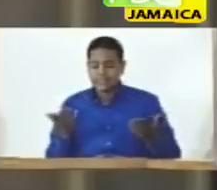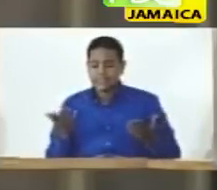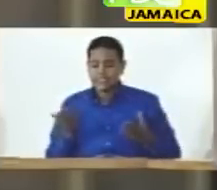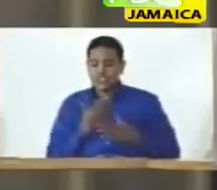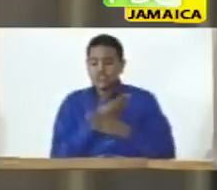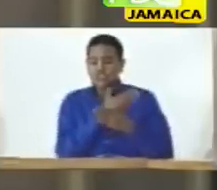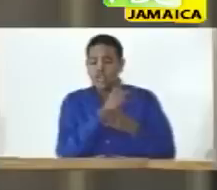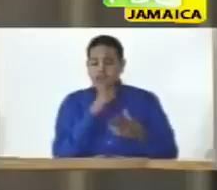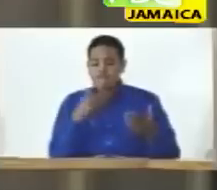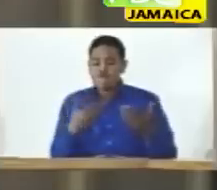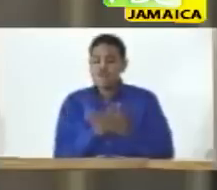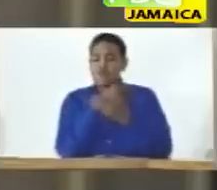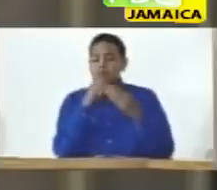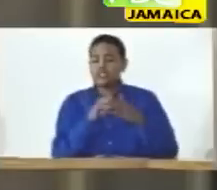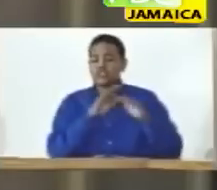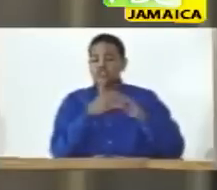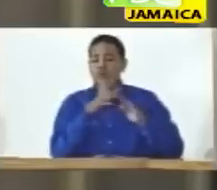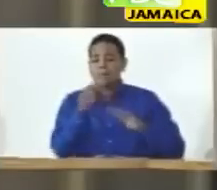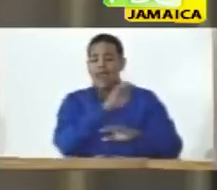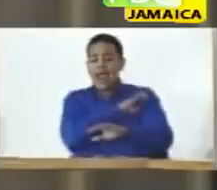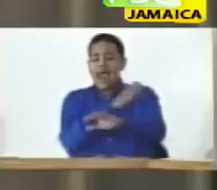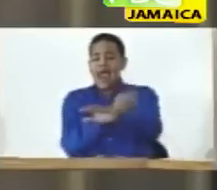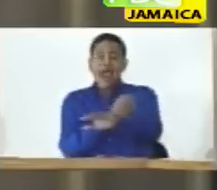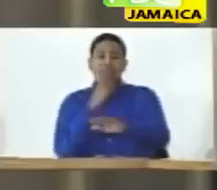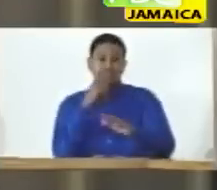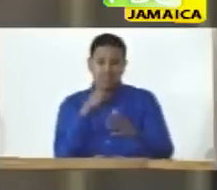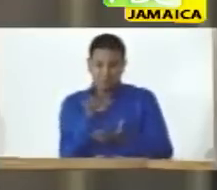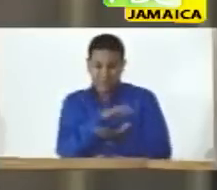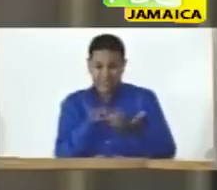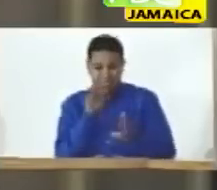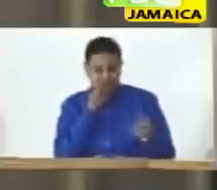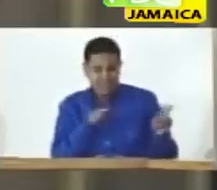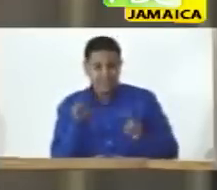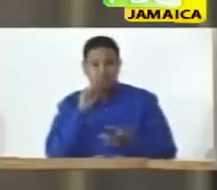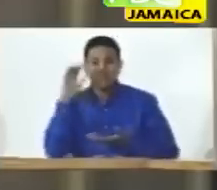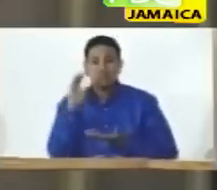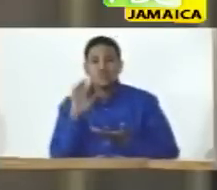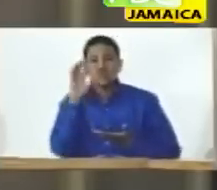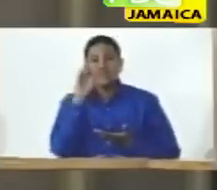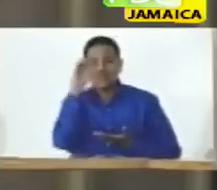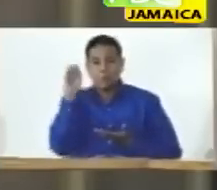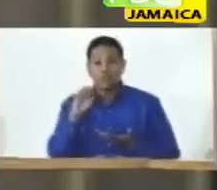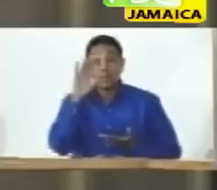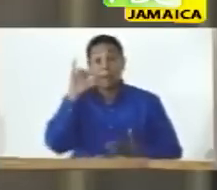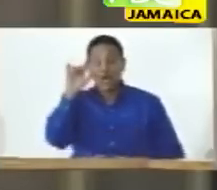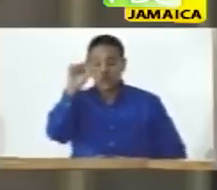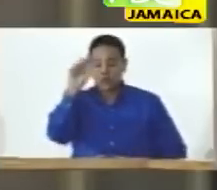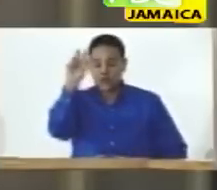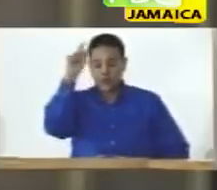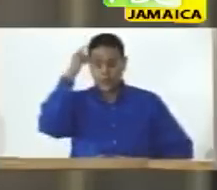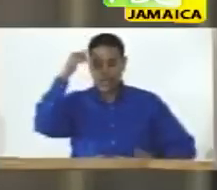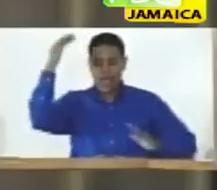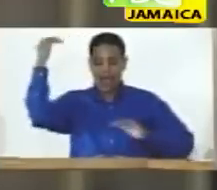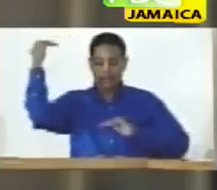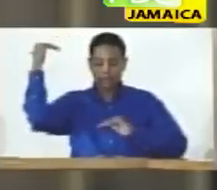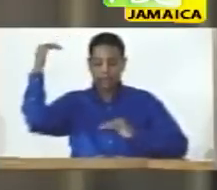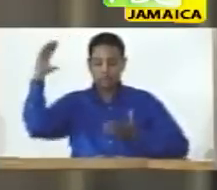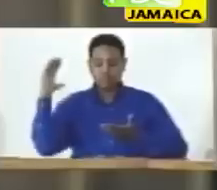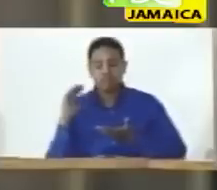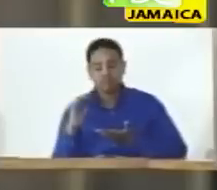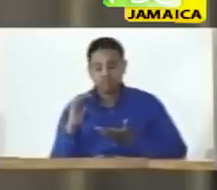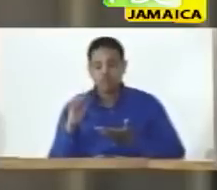renewables in Jamaica's energy generation mix to 50% by 2030. In